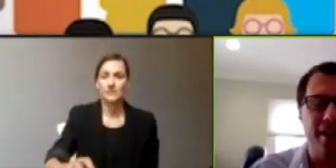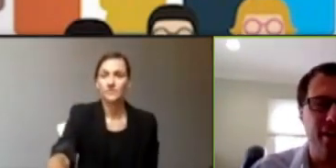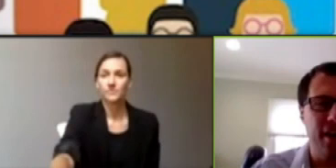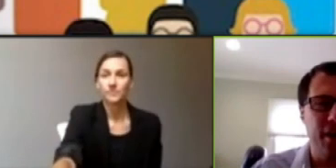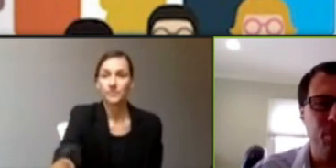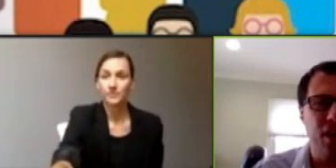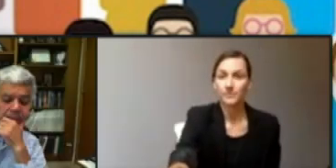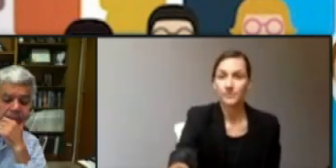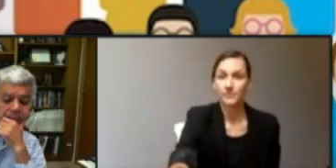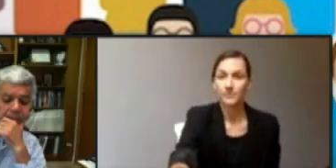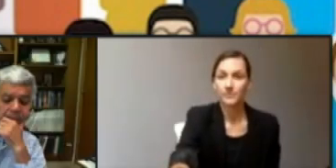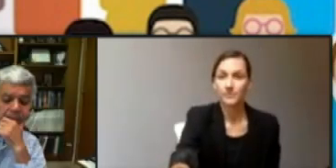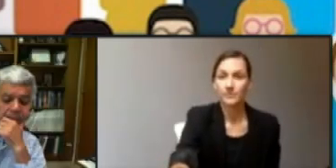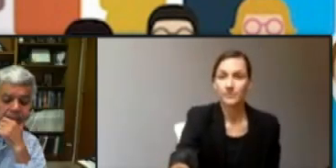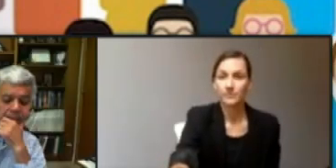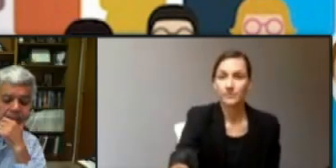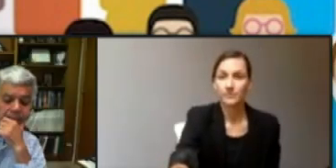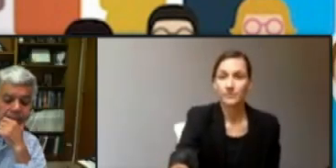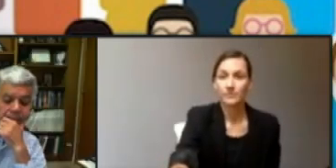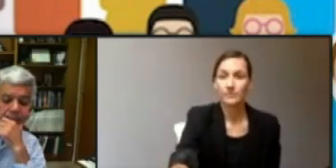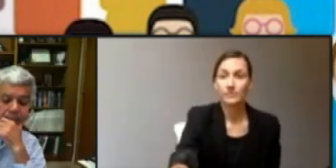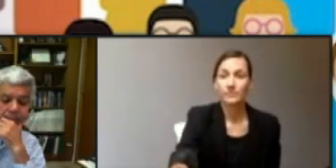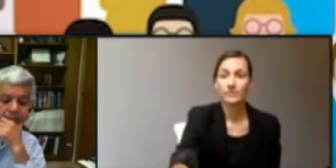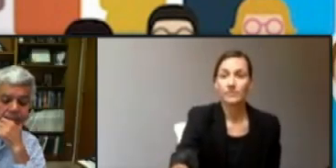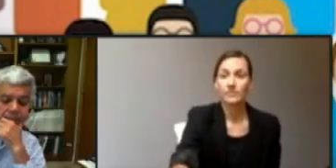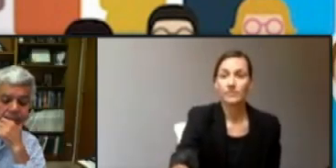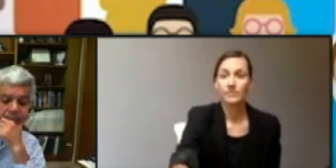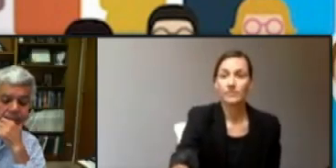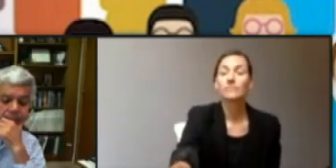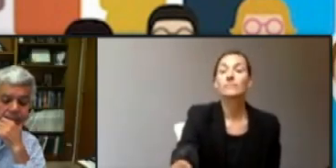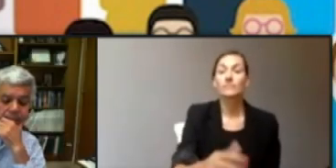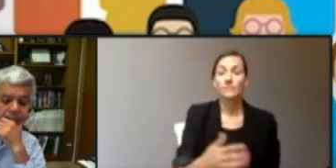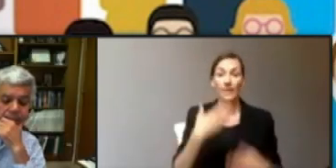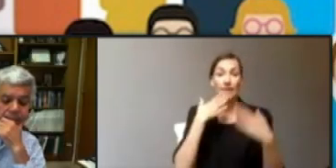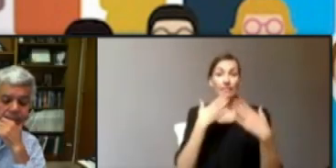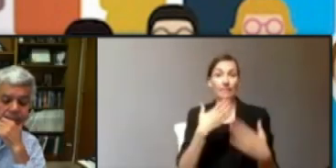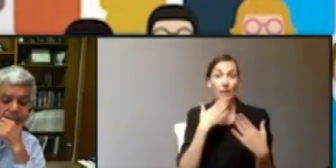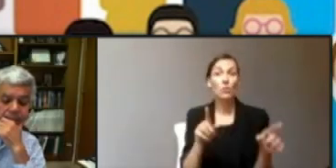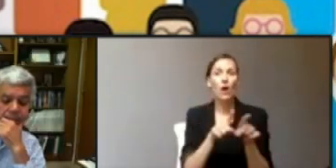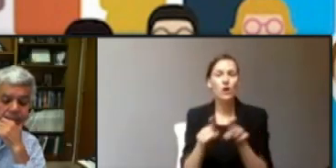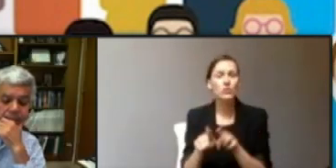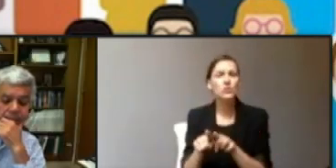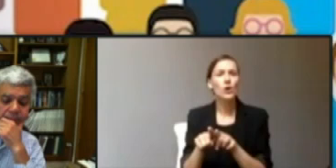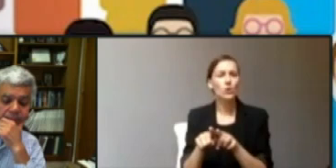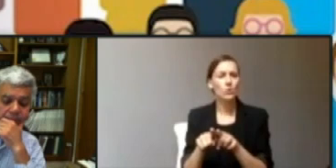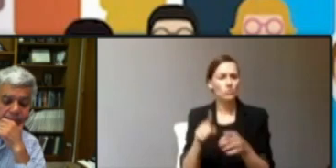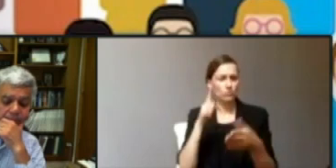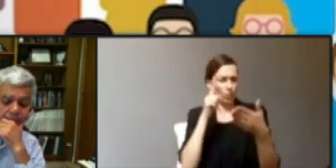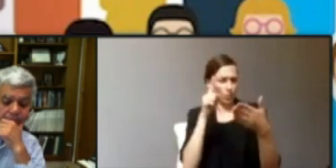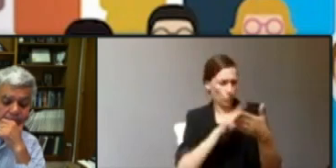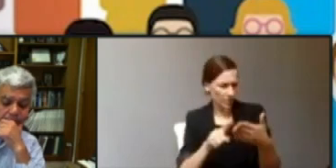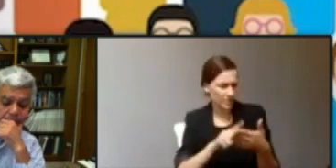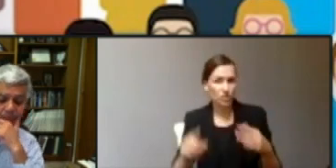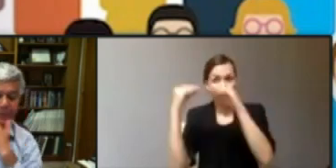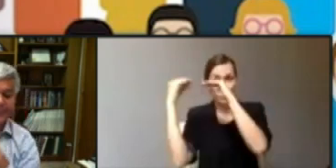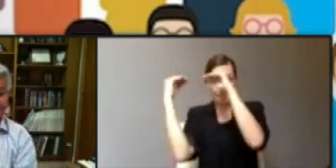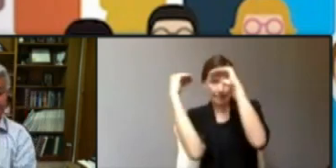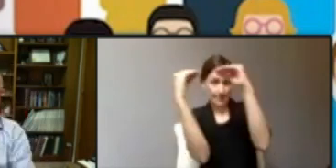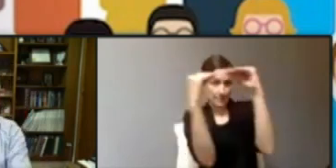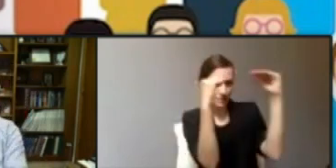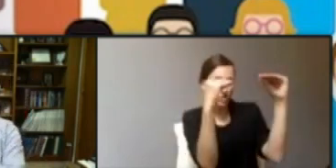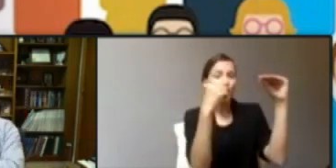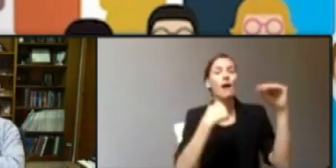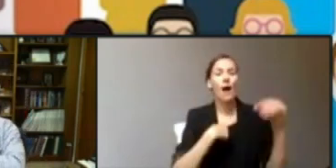Thanks, Ty. In addition to conducting research and teaching in the Department of Psychology at Wayne State, I'm